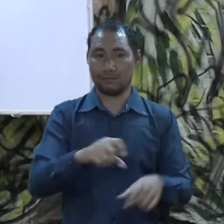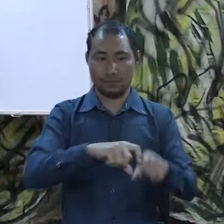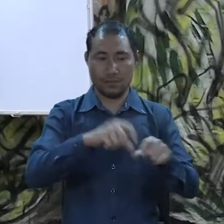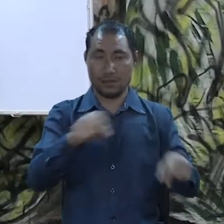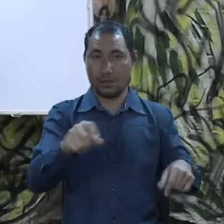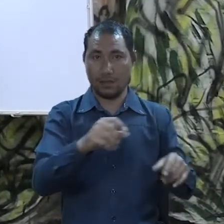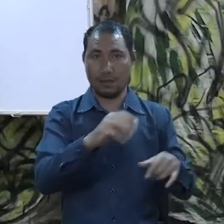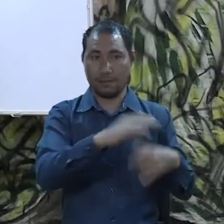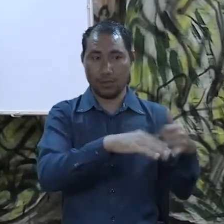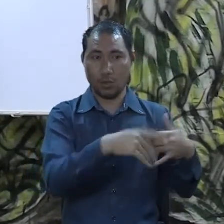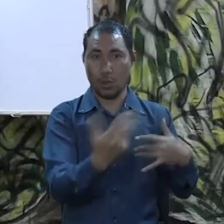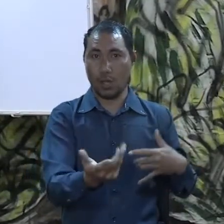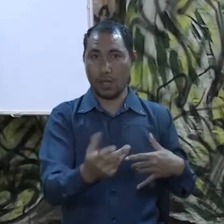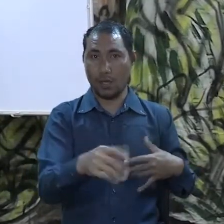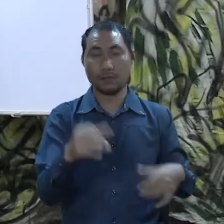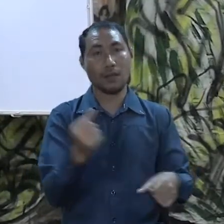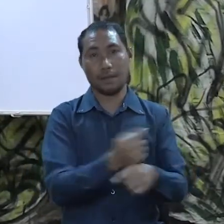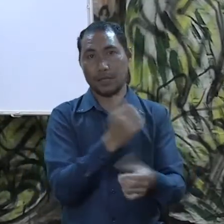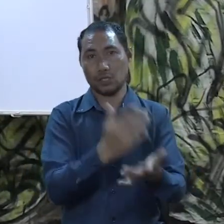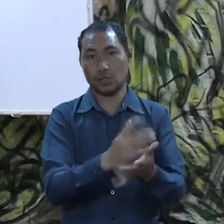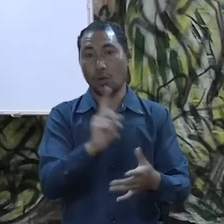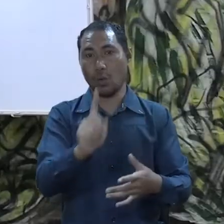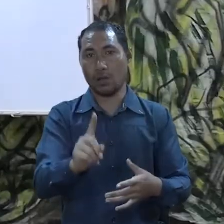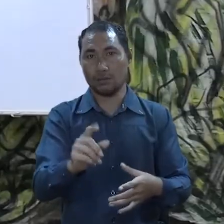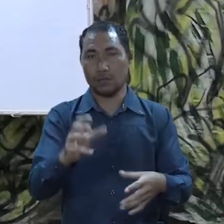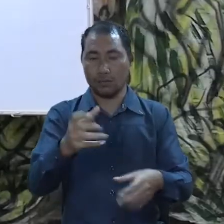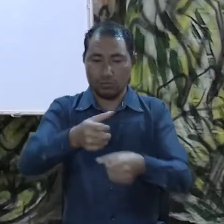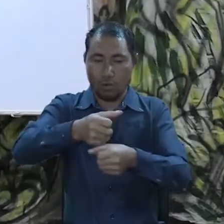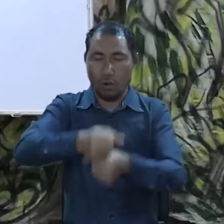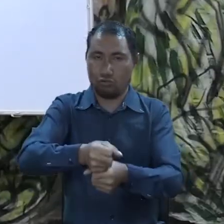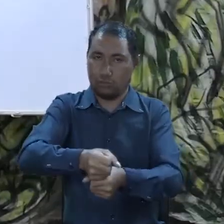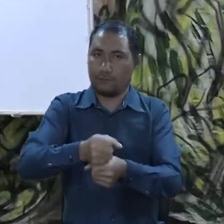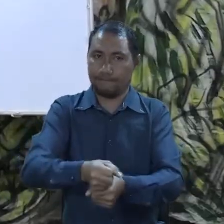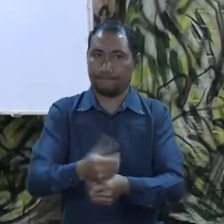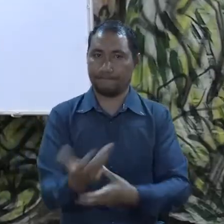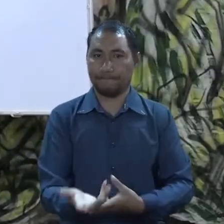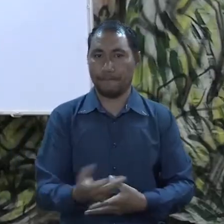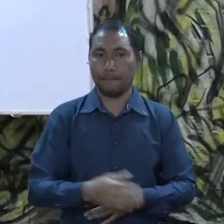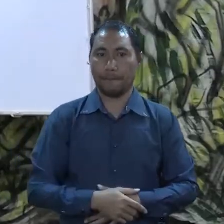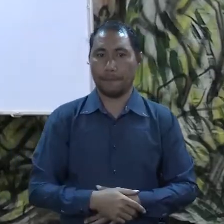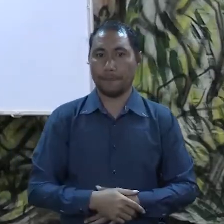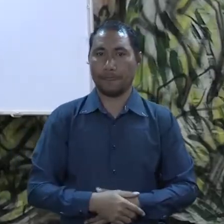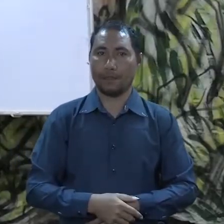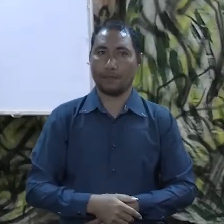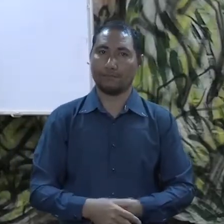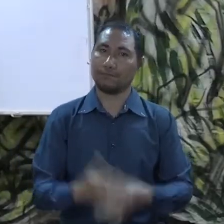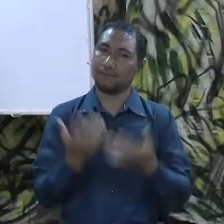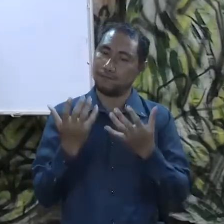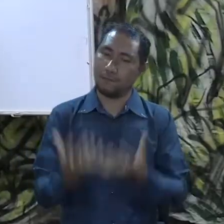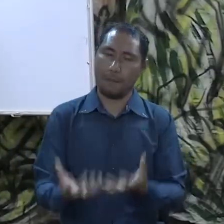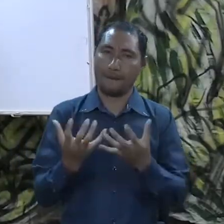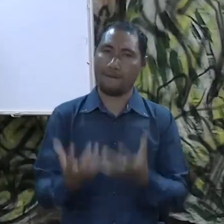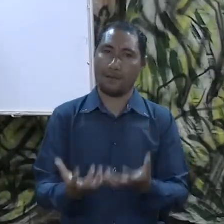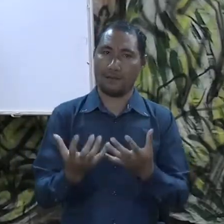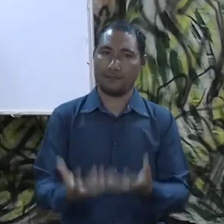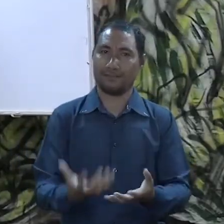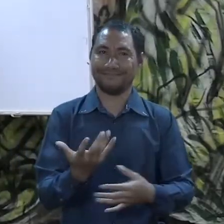The tool that I have chosen today is a pickaxe, also known as a